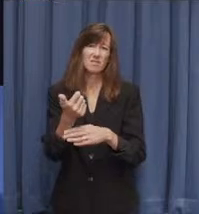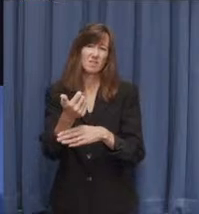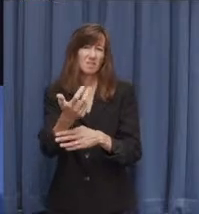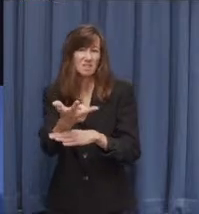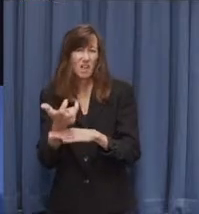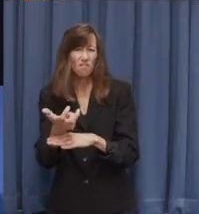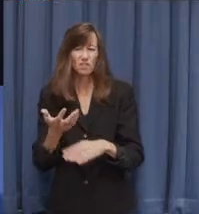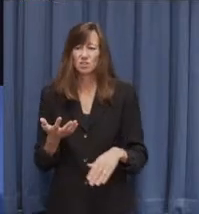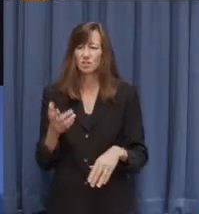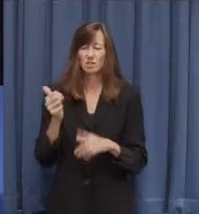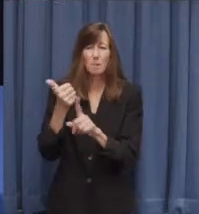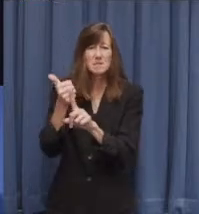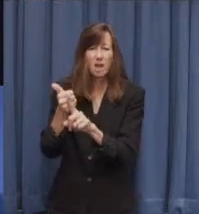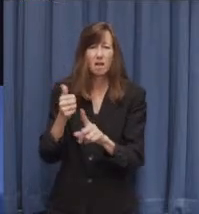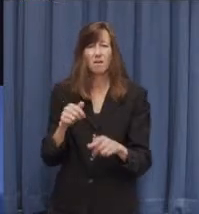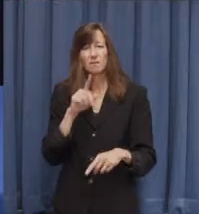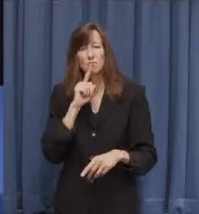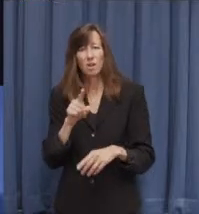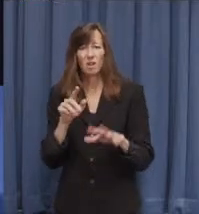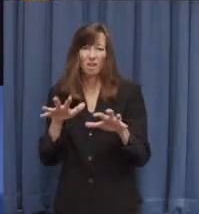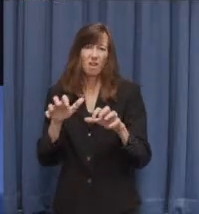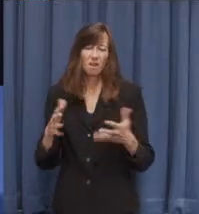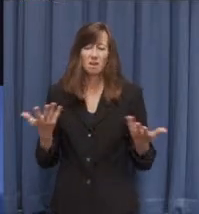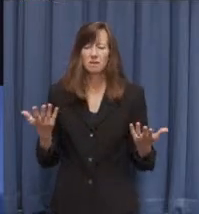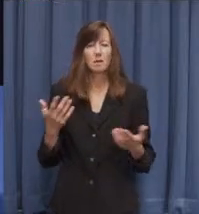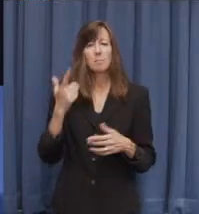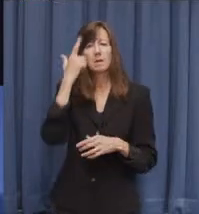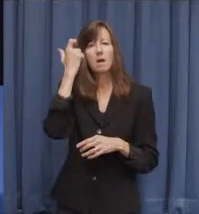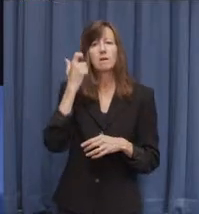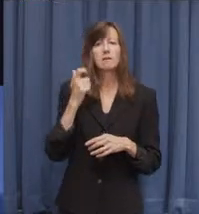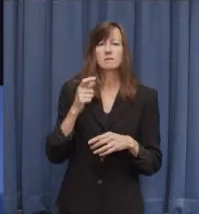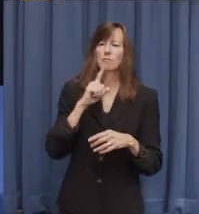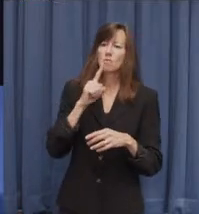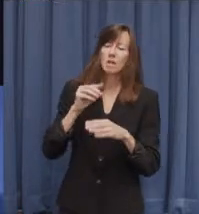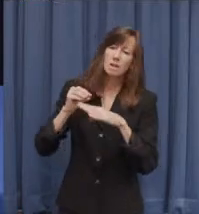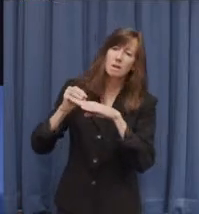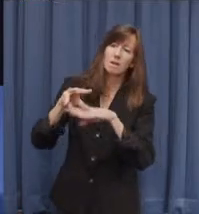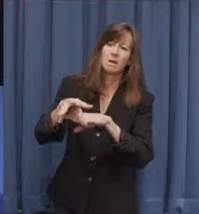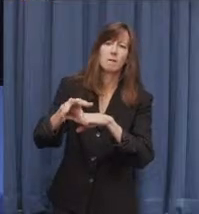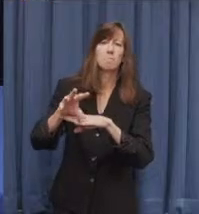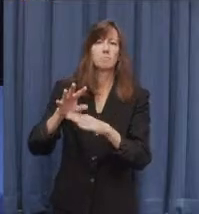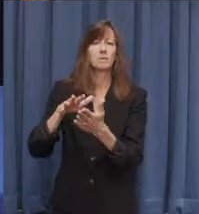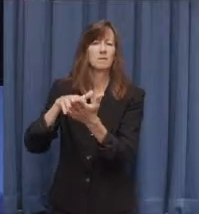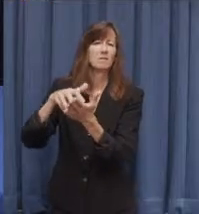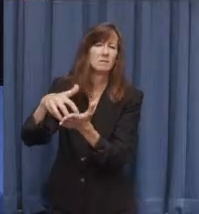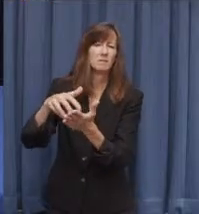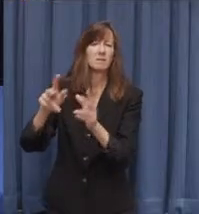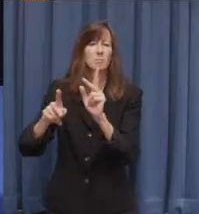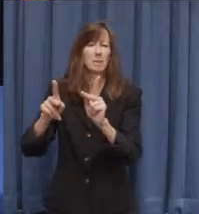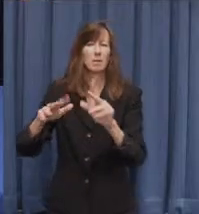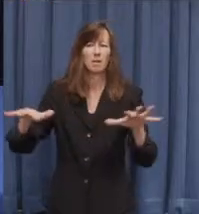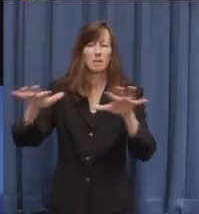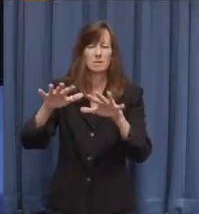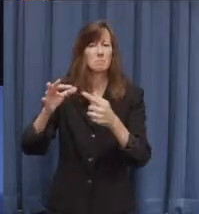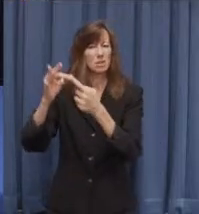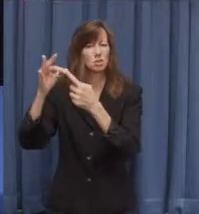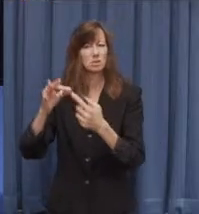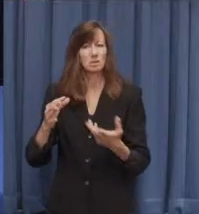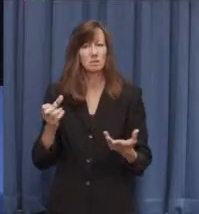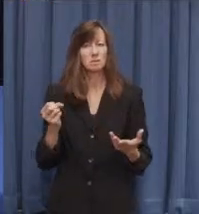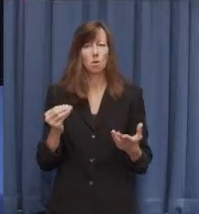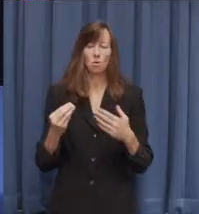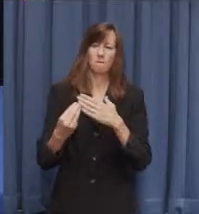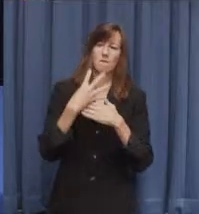we know affects others around us, especially those who are more vulnerable. So I want to make clear to everyone that enforcement of the